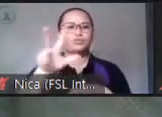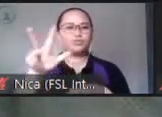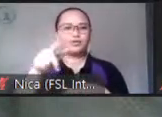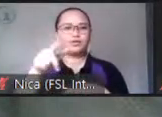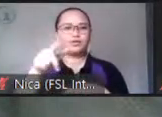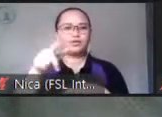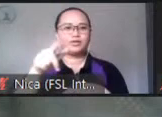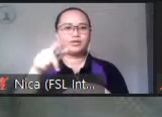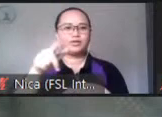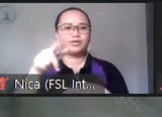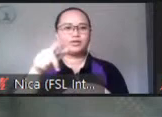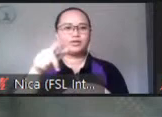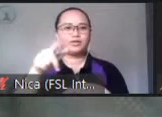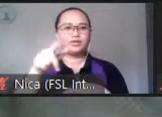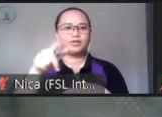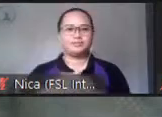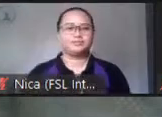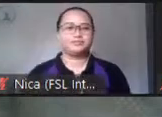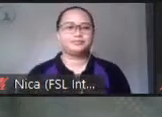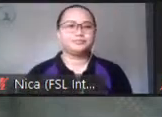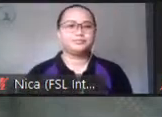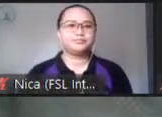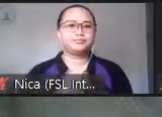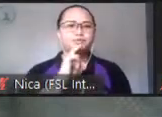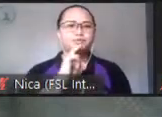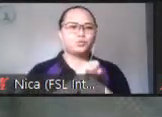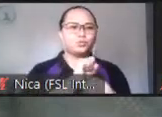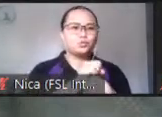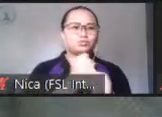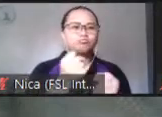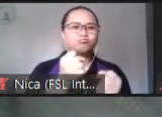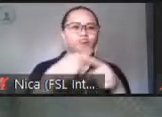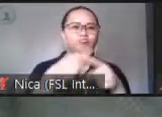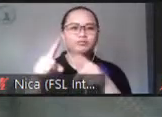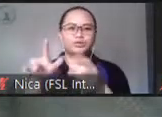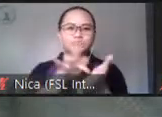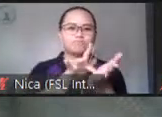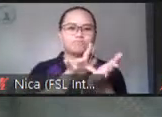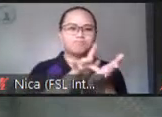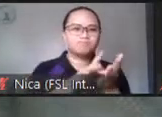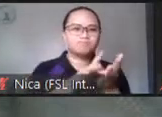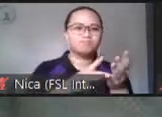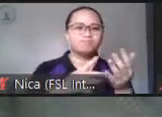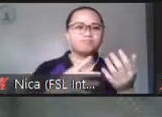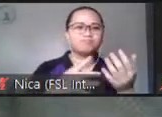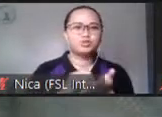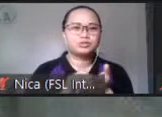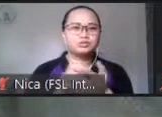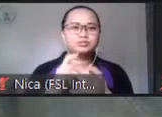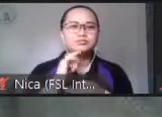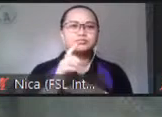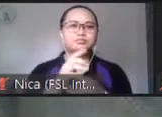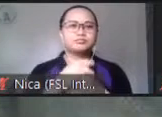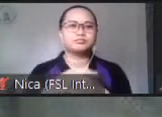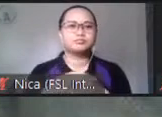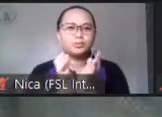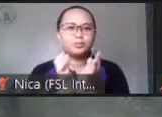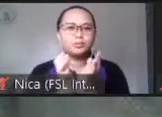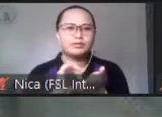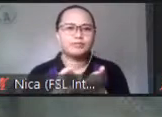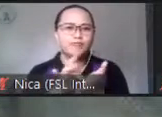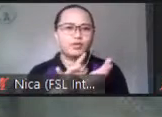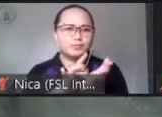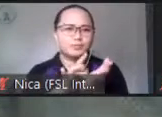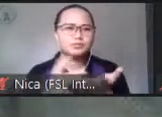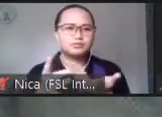Manila. She has worked in various fields of pharmacy practice, such as community pharmacy and pharmaceutical manufacturing, before joining